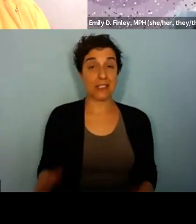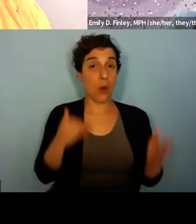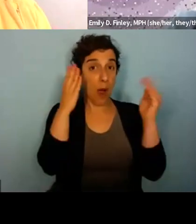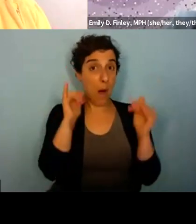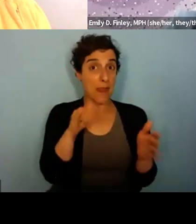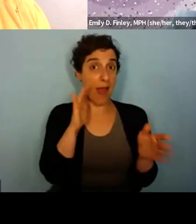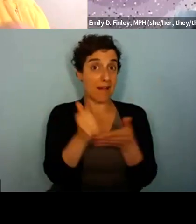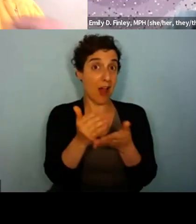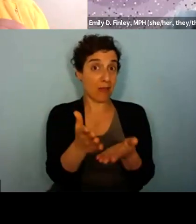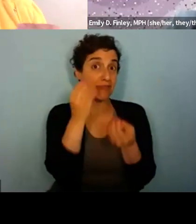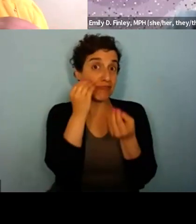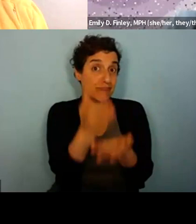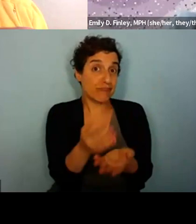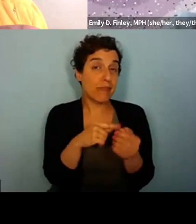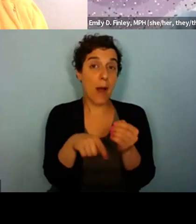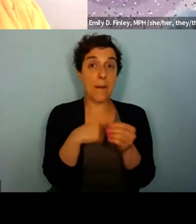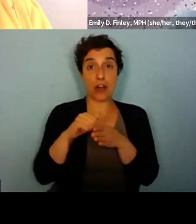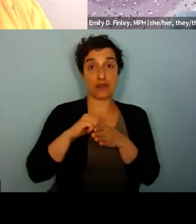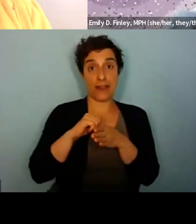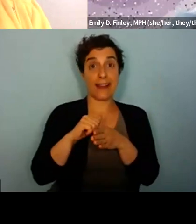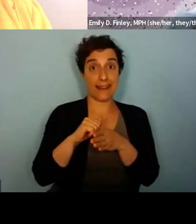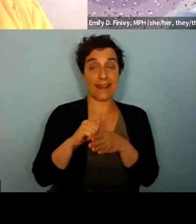helps with information about the training. But